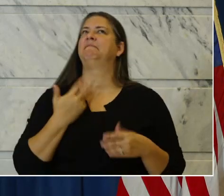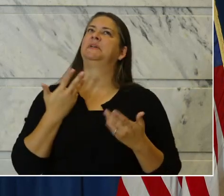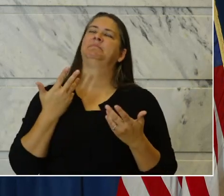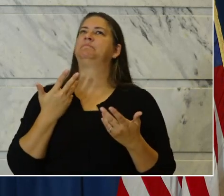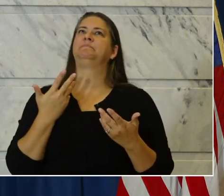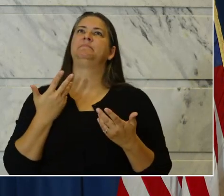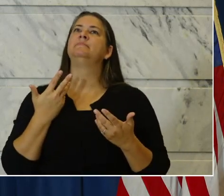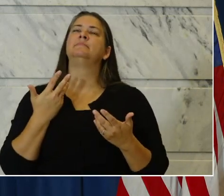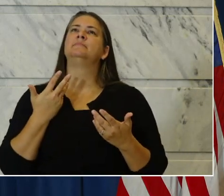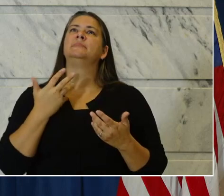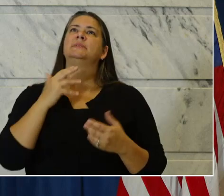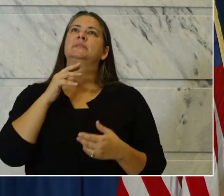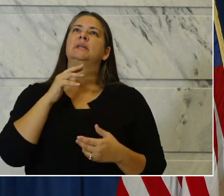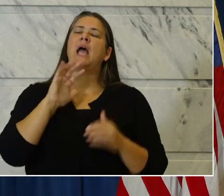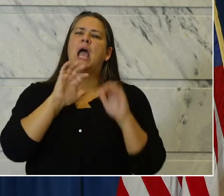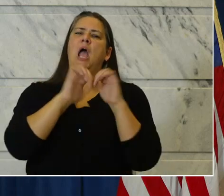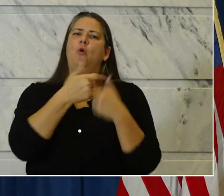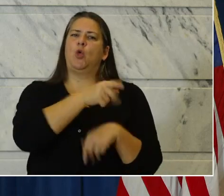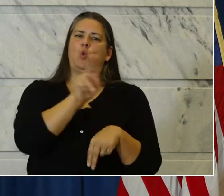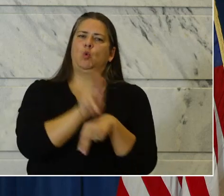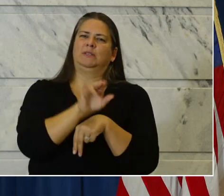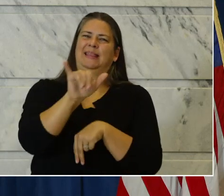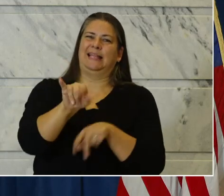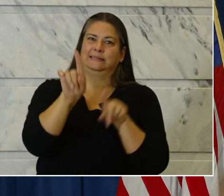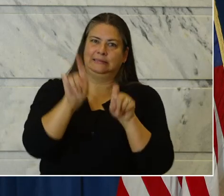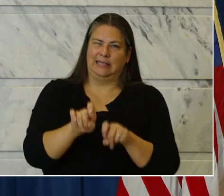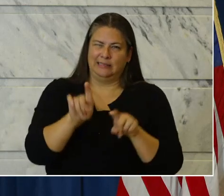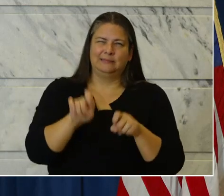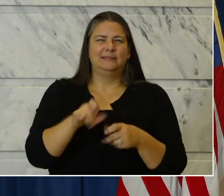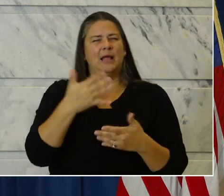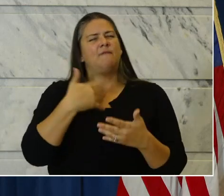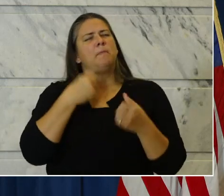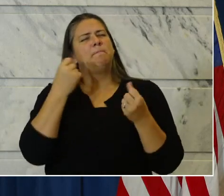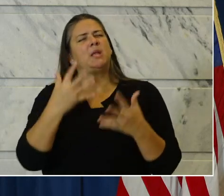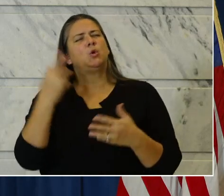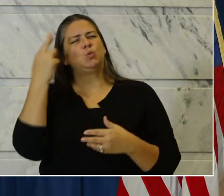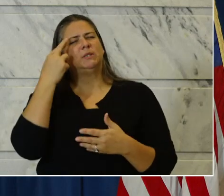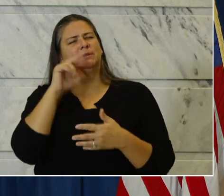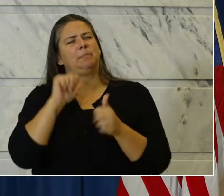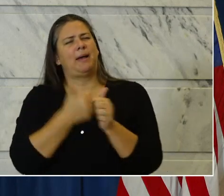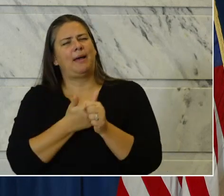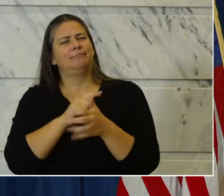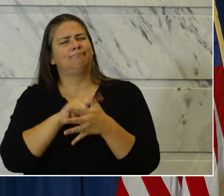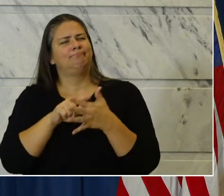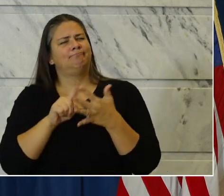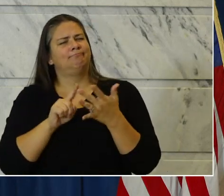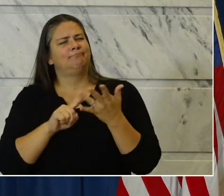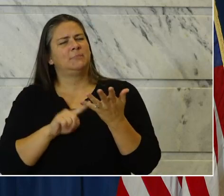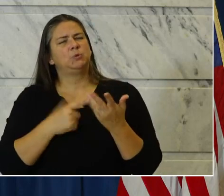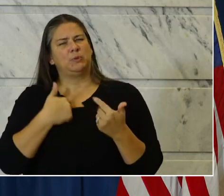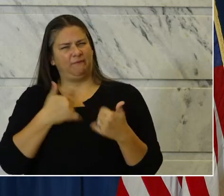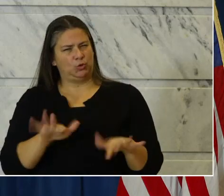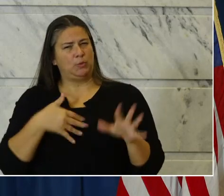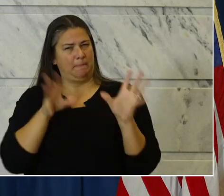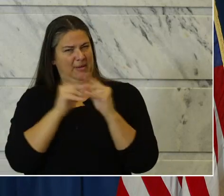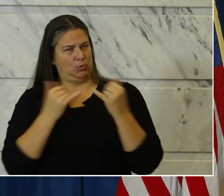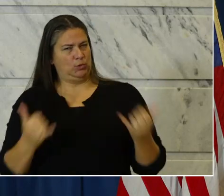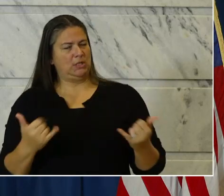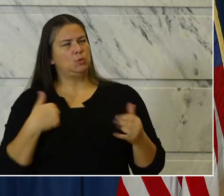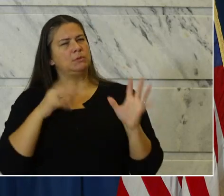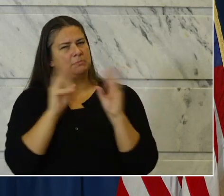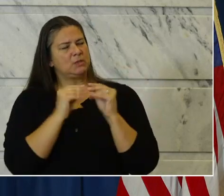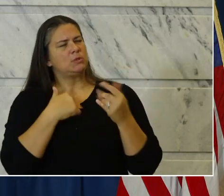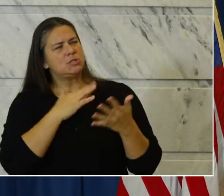these tests and how we use them. So we had a meeting today where we're going through it. Obviously, some of our most vulnerable areas have received some of them